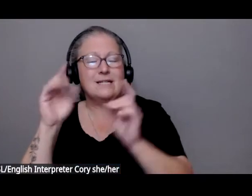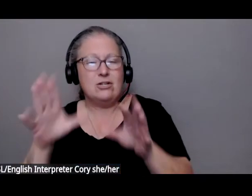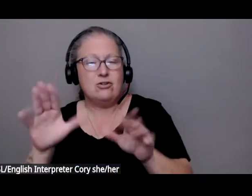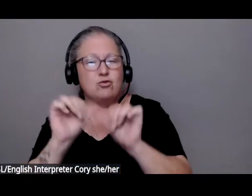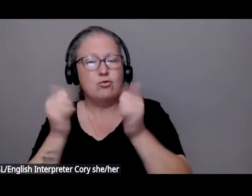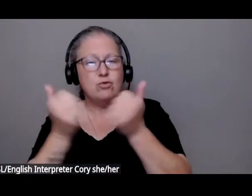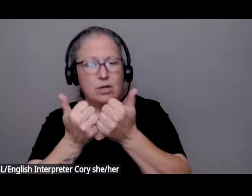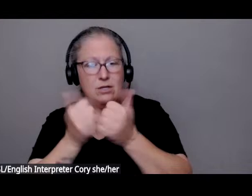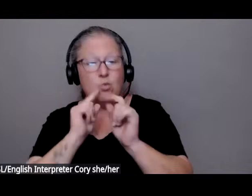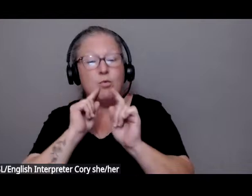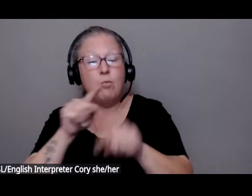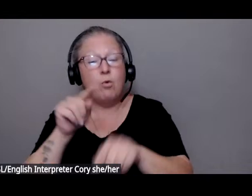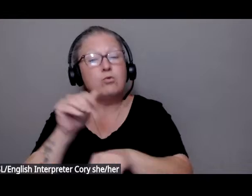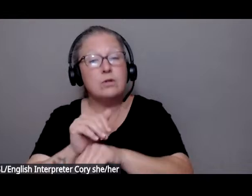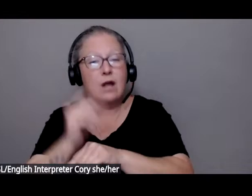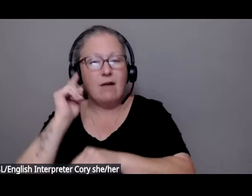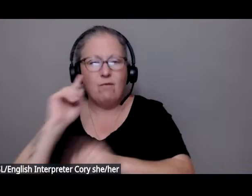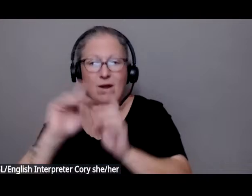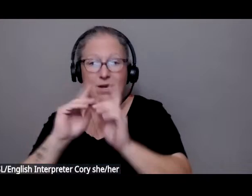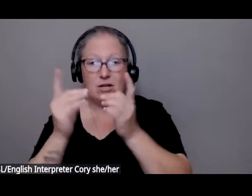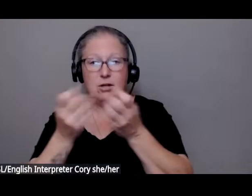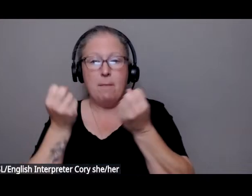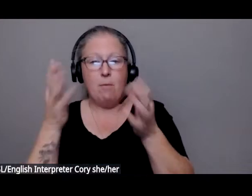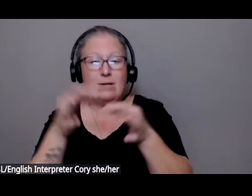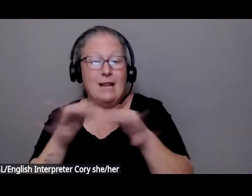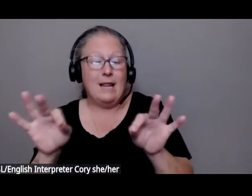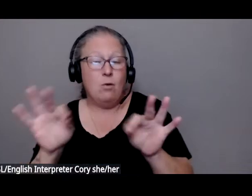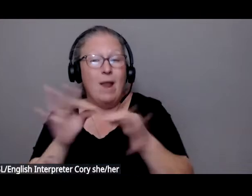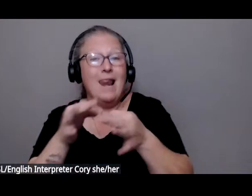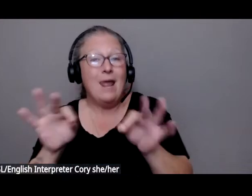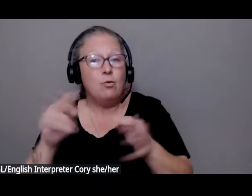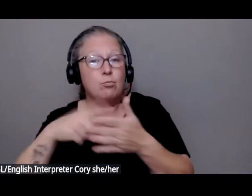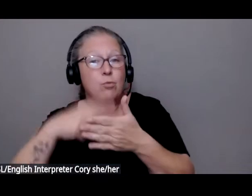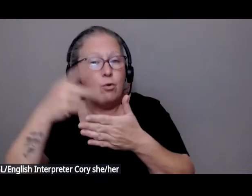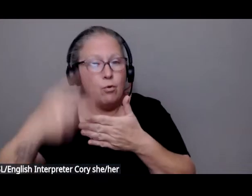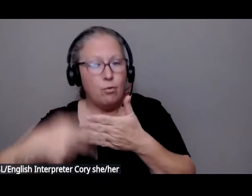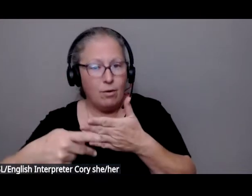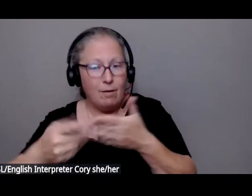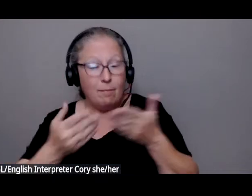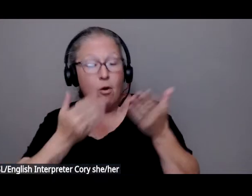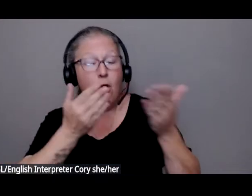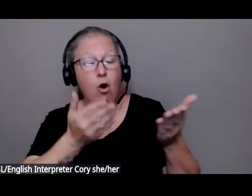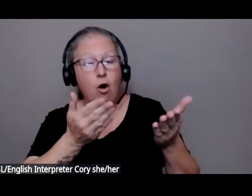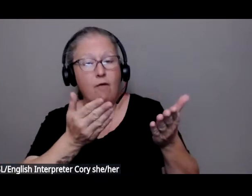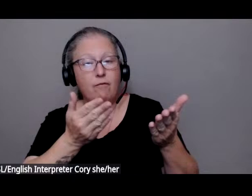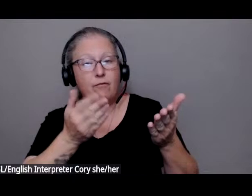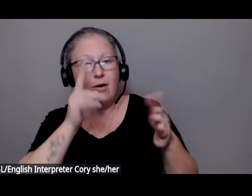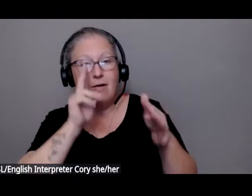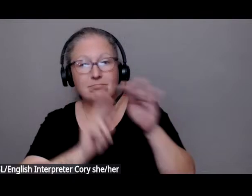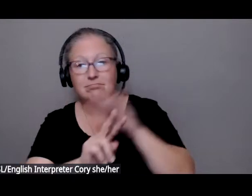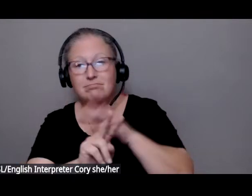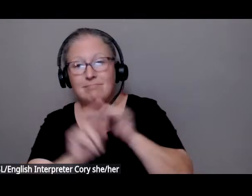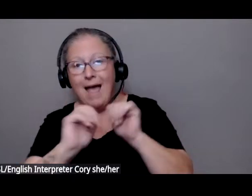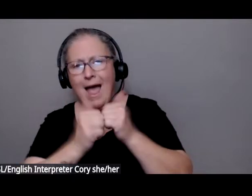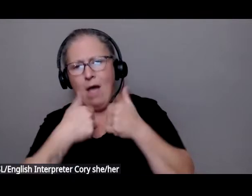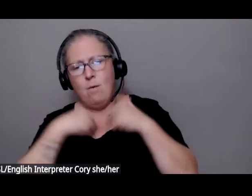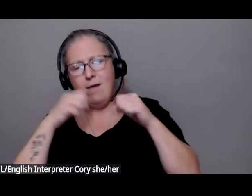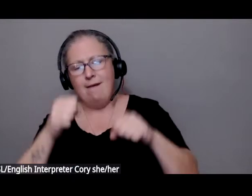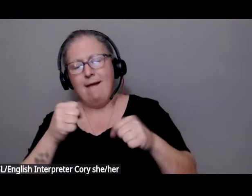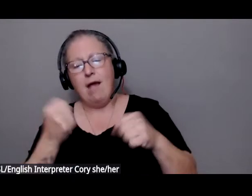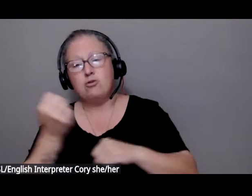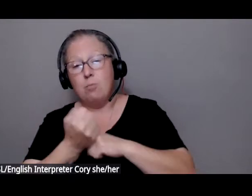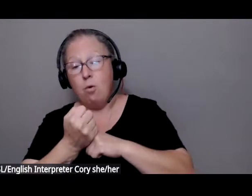be reporting tonight on the district multilingual language program and offer some insights into how we can best support